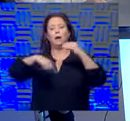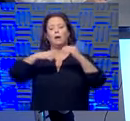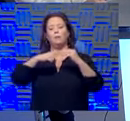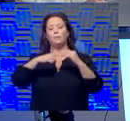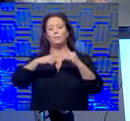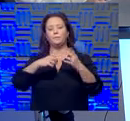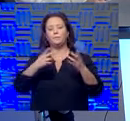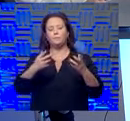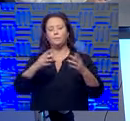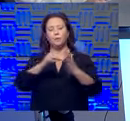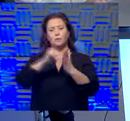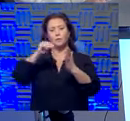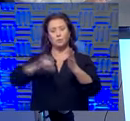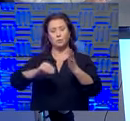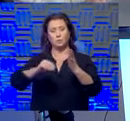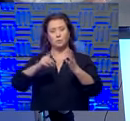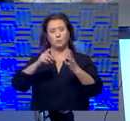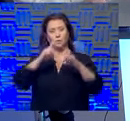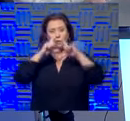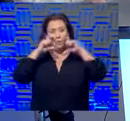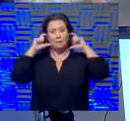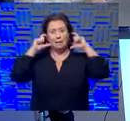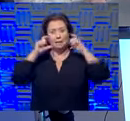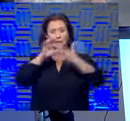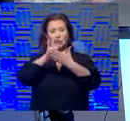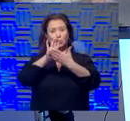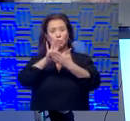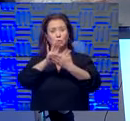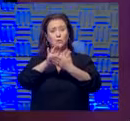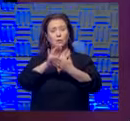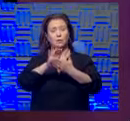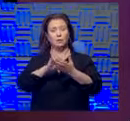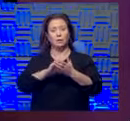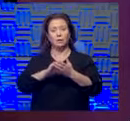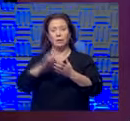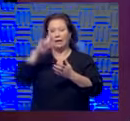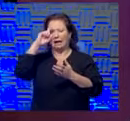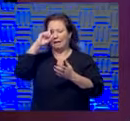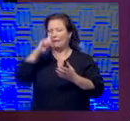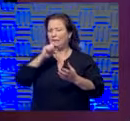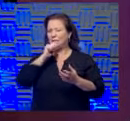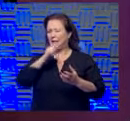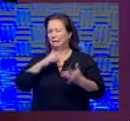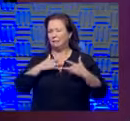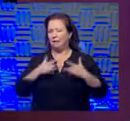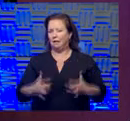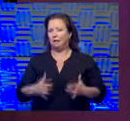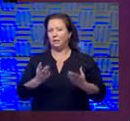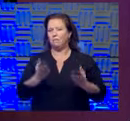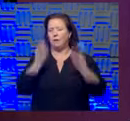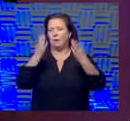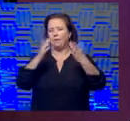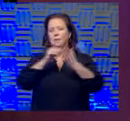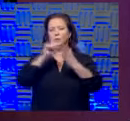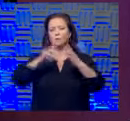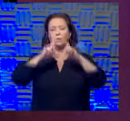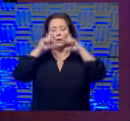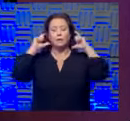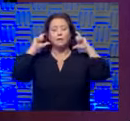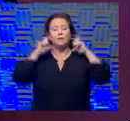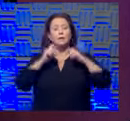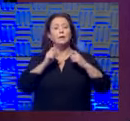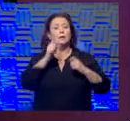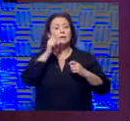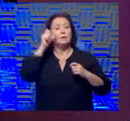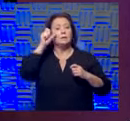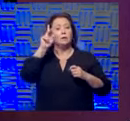about students? Will they have to wear masks at schools? I think it would be unlikely to have that as a recommendation. The matter of fact, just yesterday,